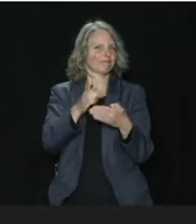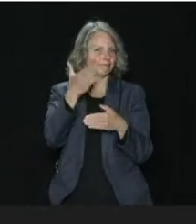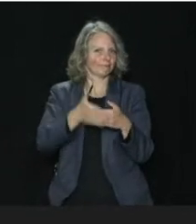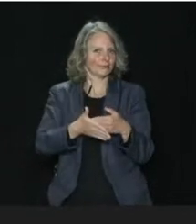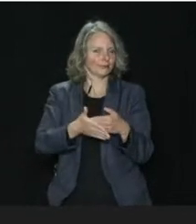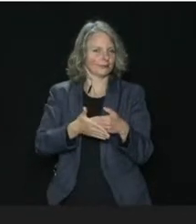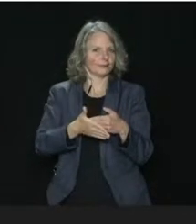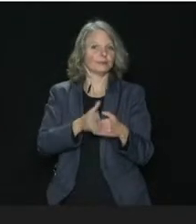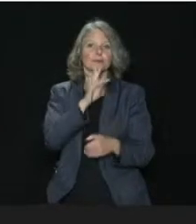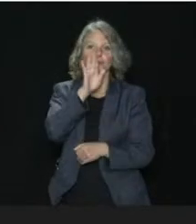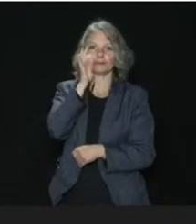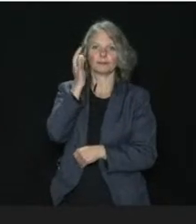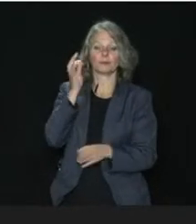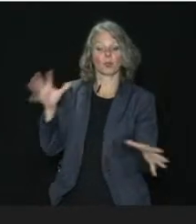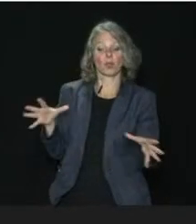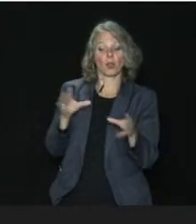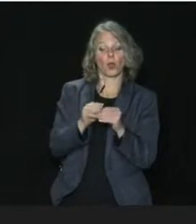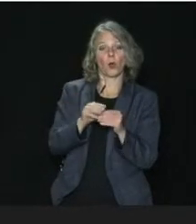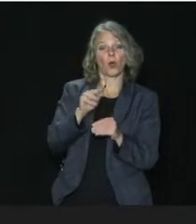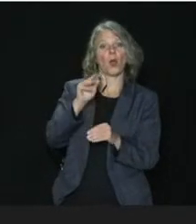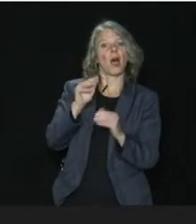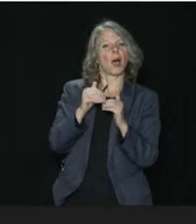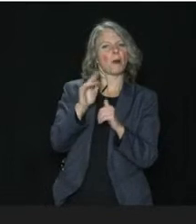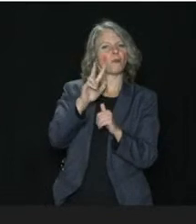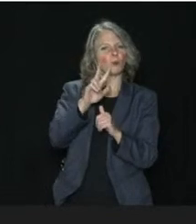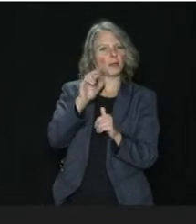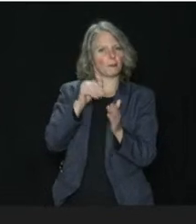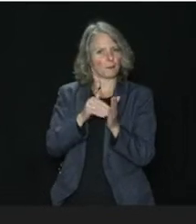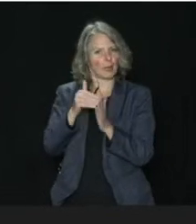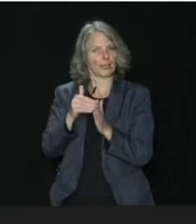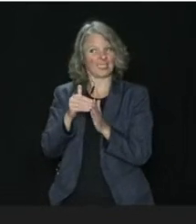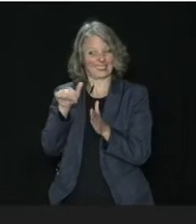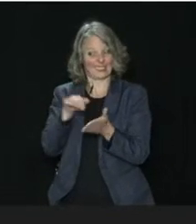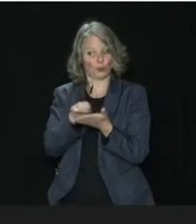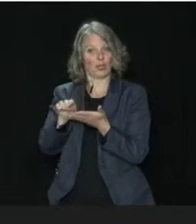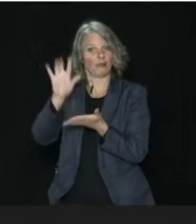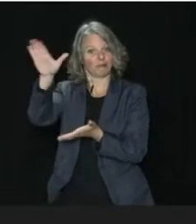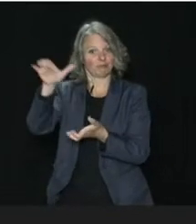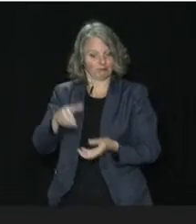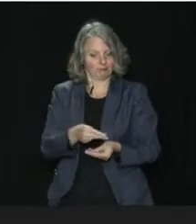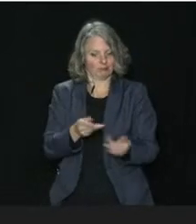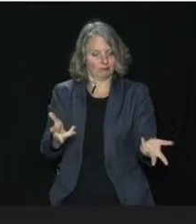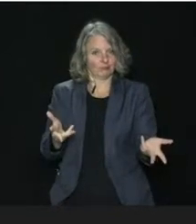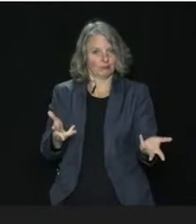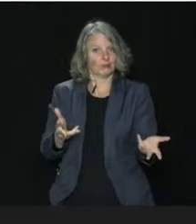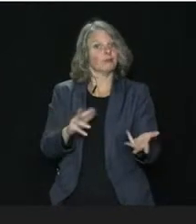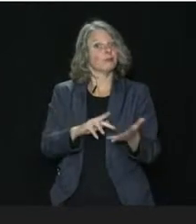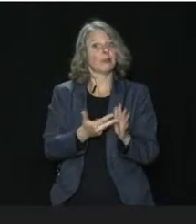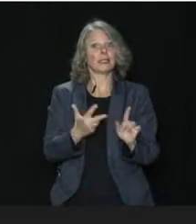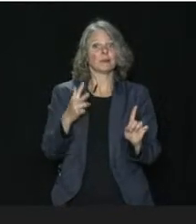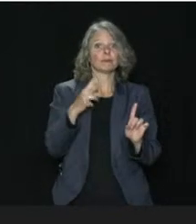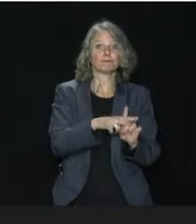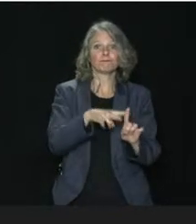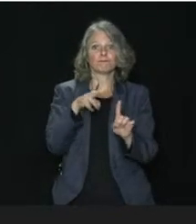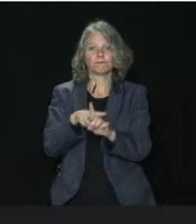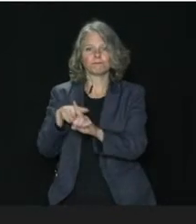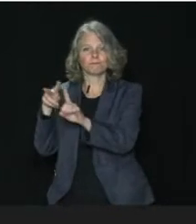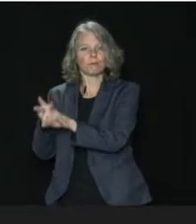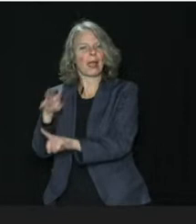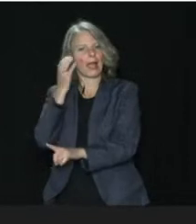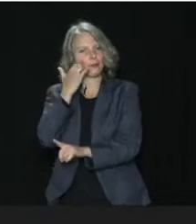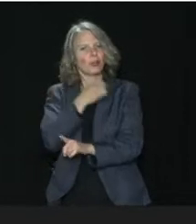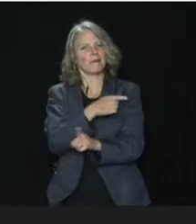In total, more than 3 million vaccine doses will be delivered this week. Every day, more and more people are